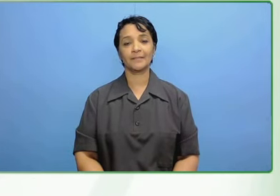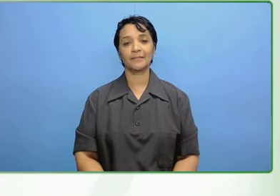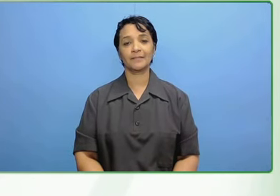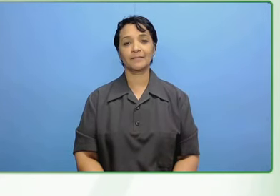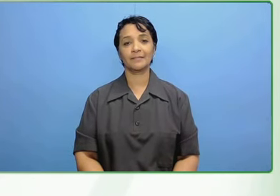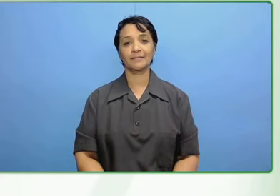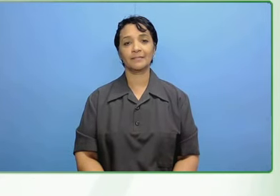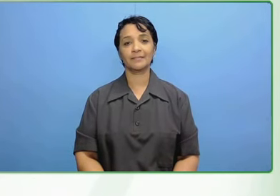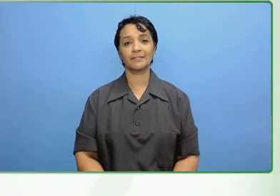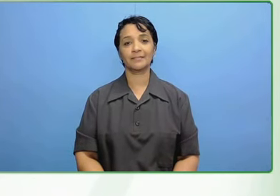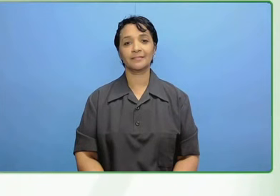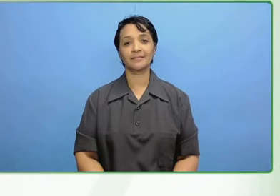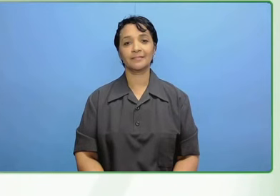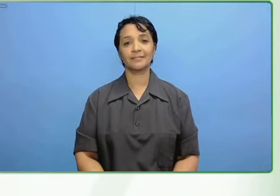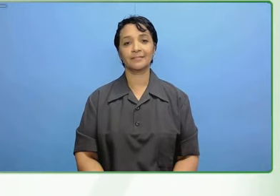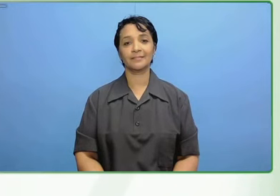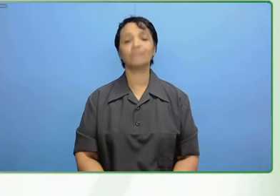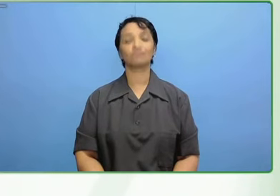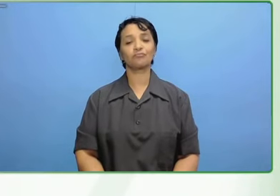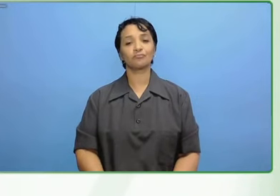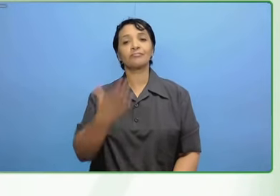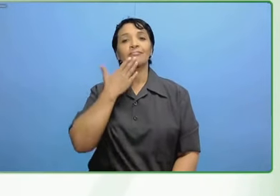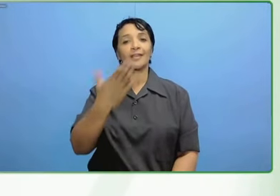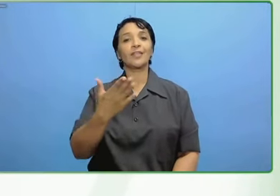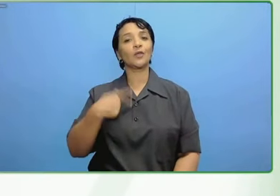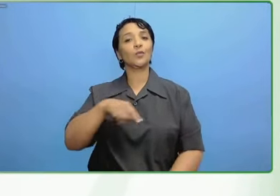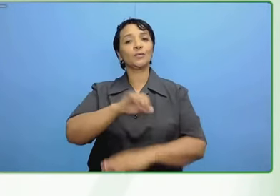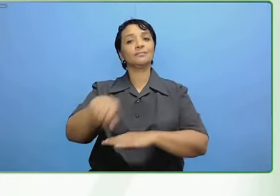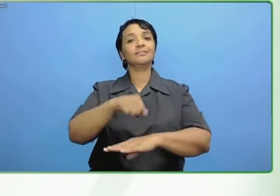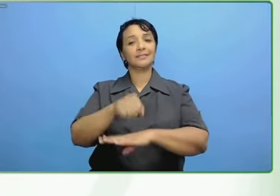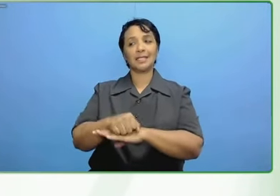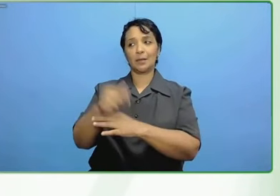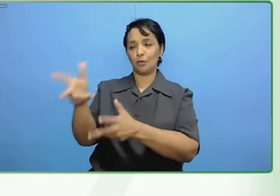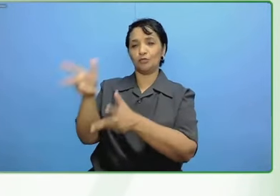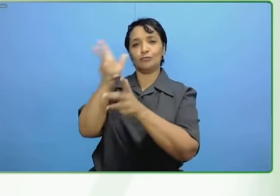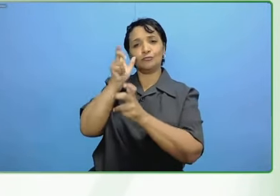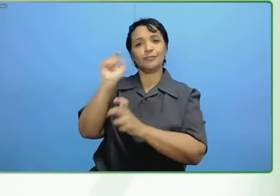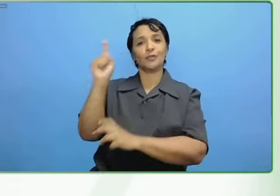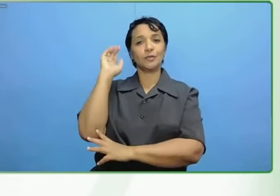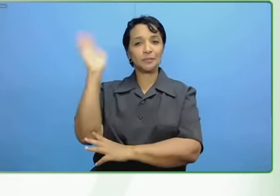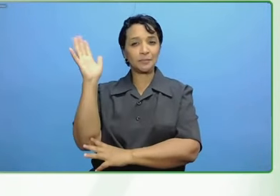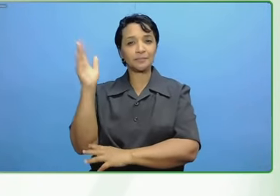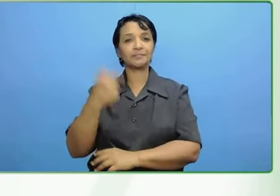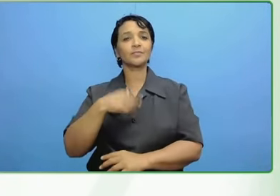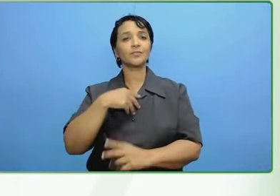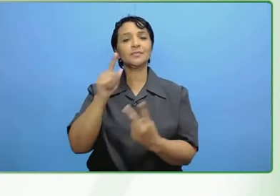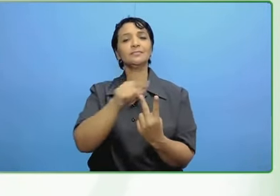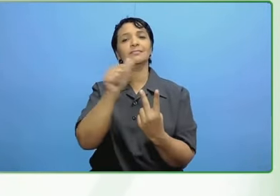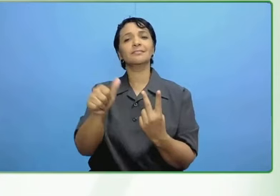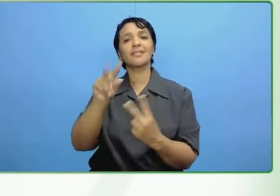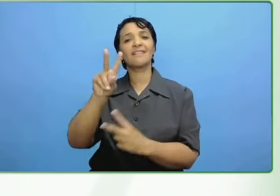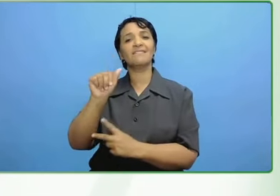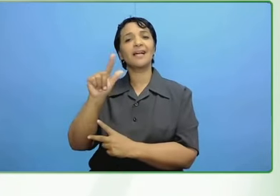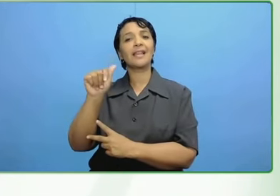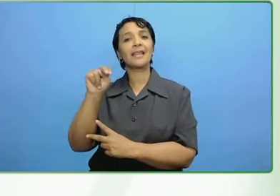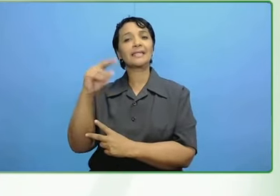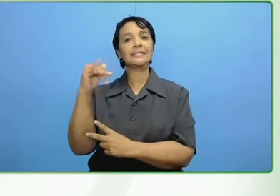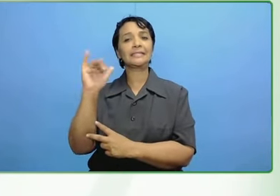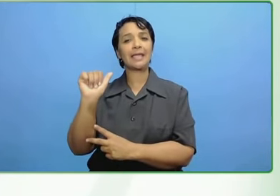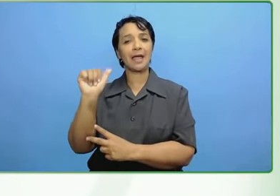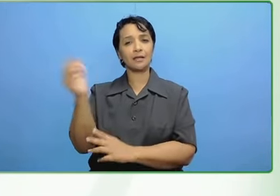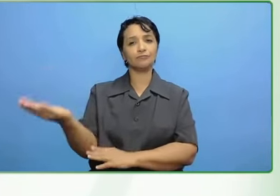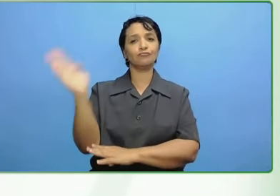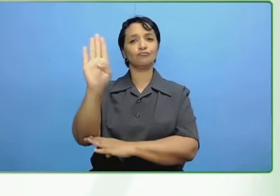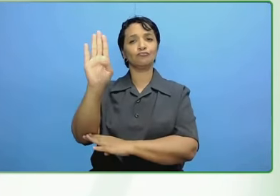time now for one further exploratory question, so I'm going to ask Inmaculada, Palencia, Porrero from the EU to ask a further question. Thank you,